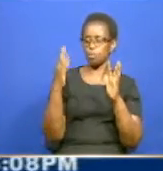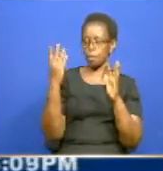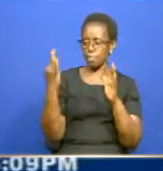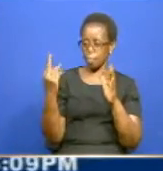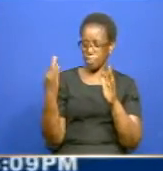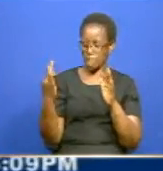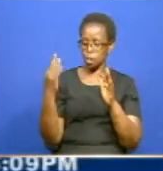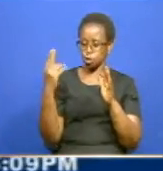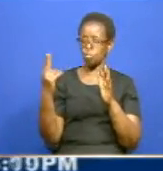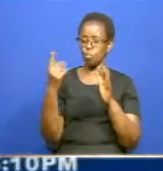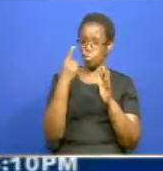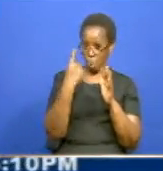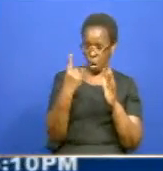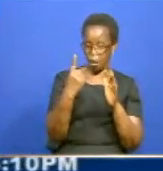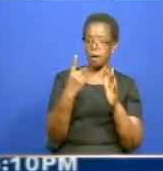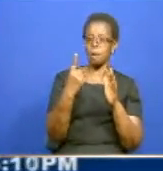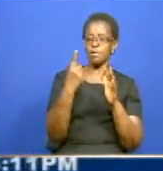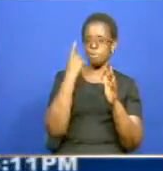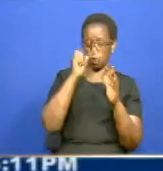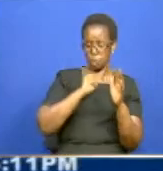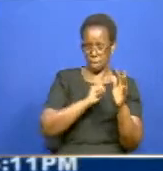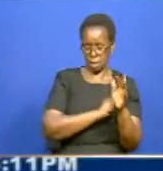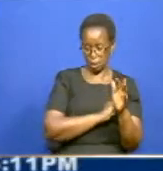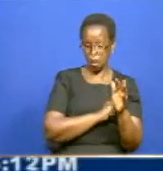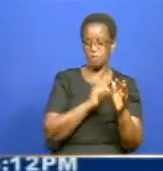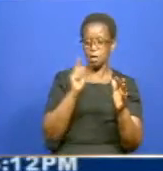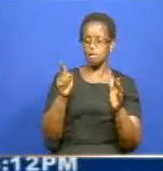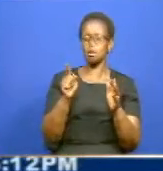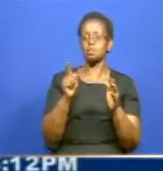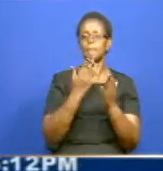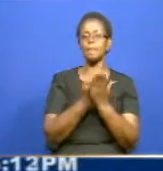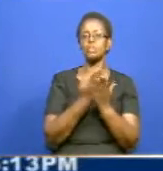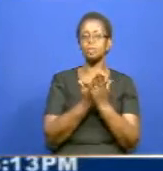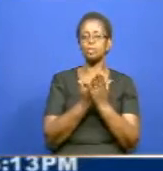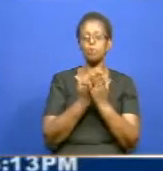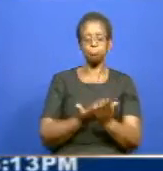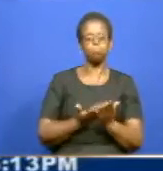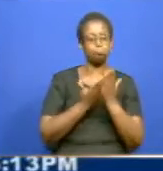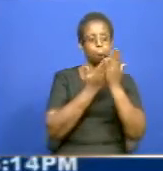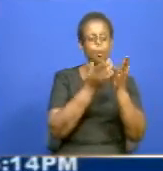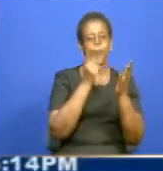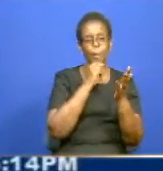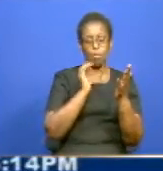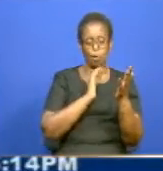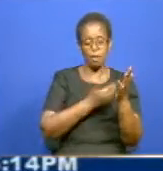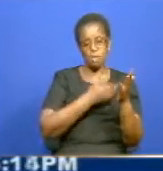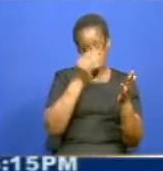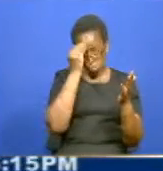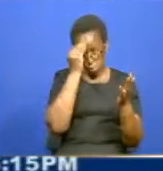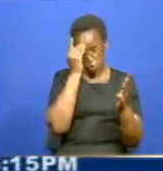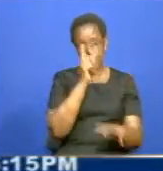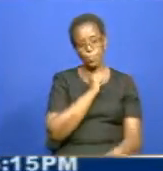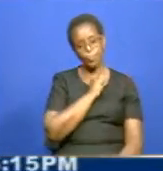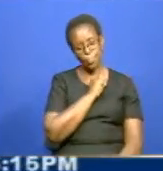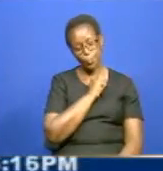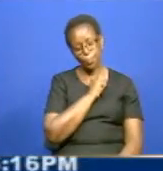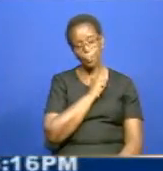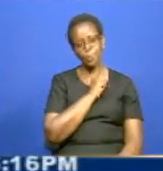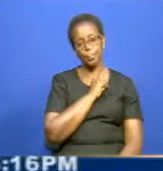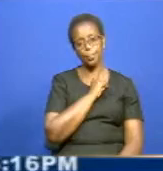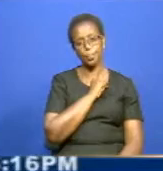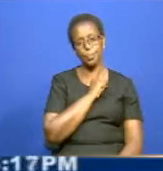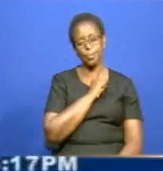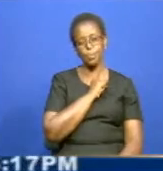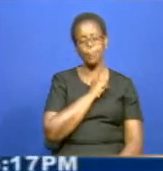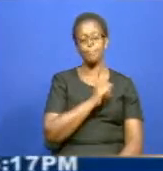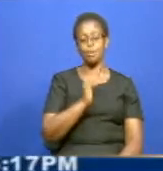of the Senate Standing Orders, the petition was committed to the Standing Committee on Education. And Mr. Speaker,